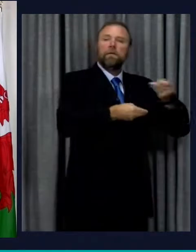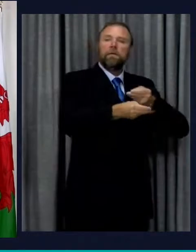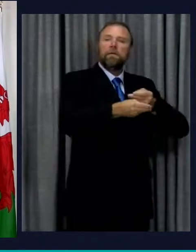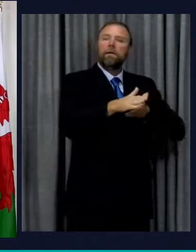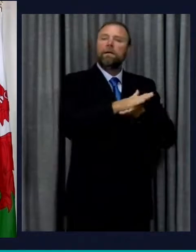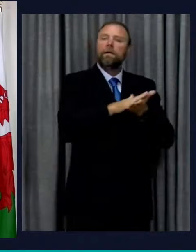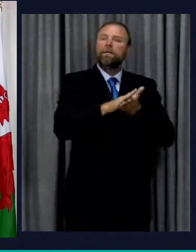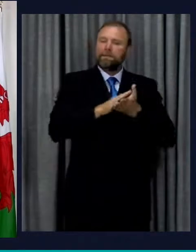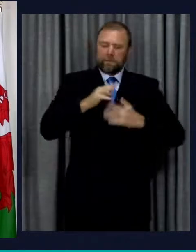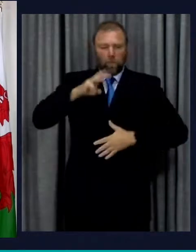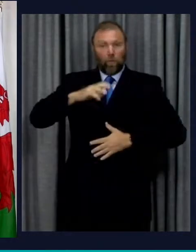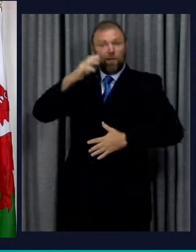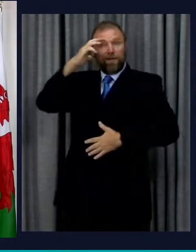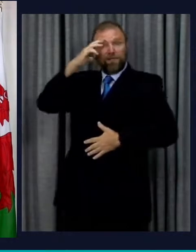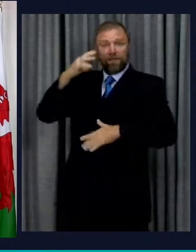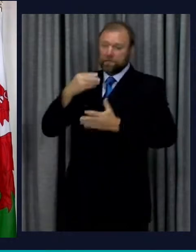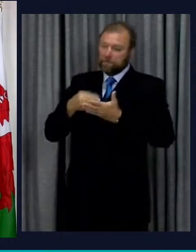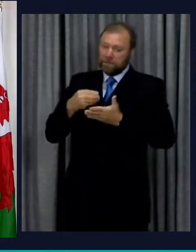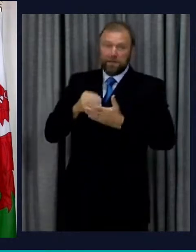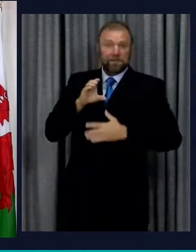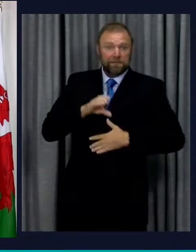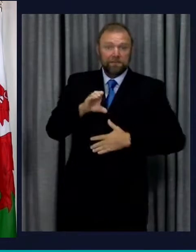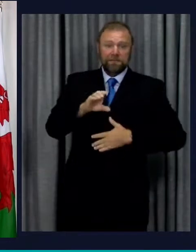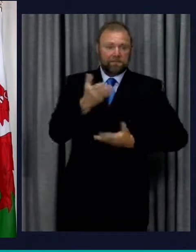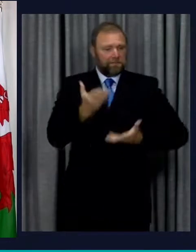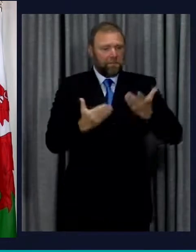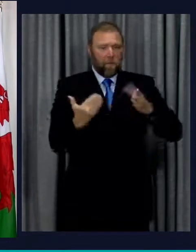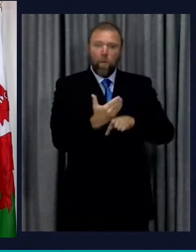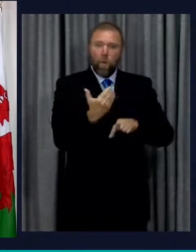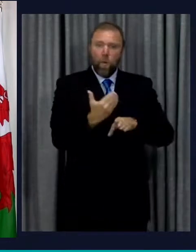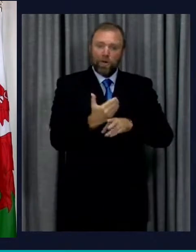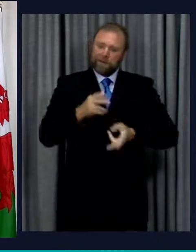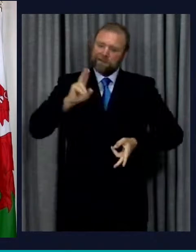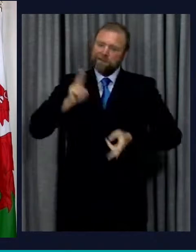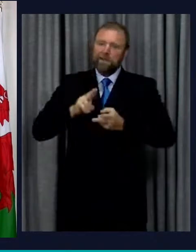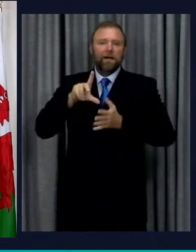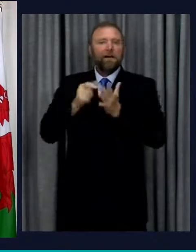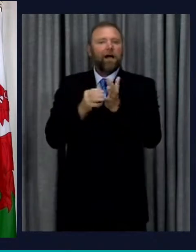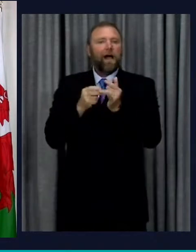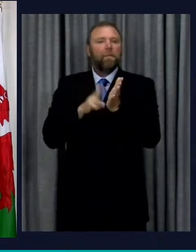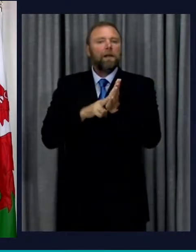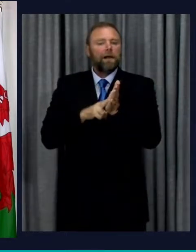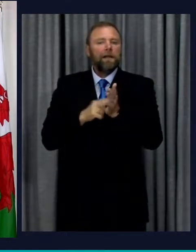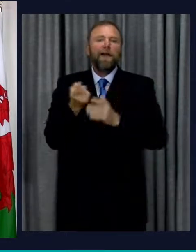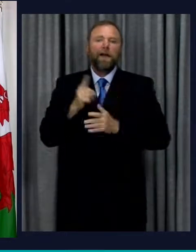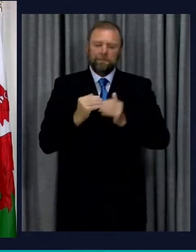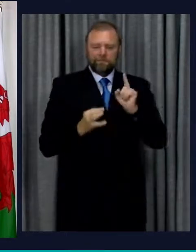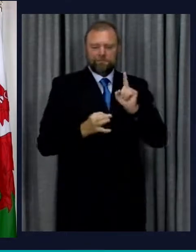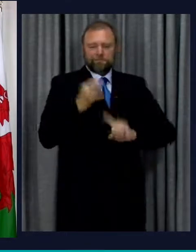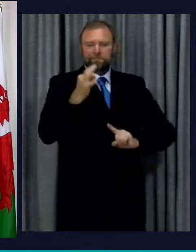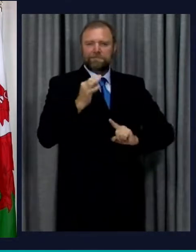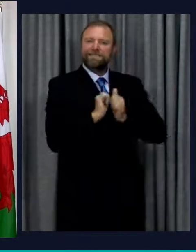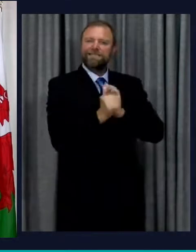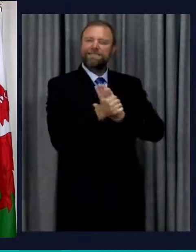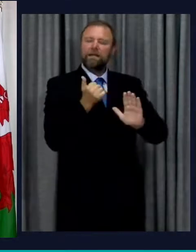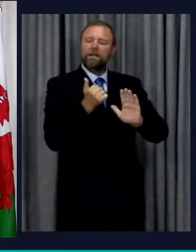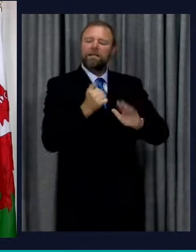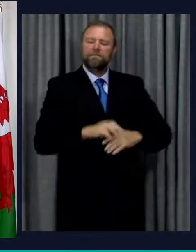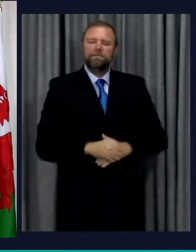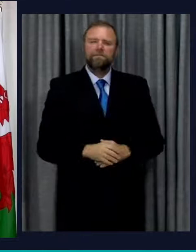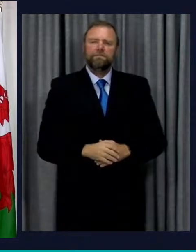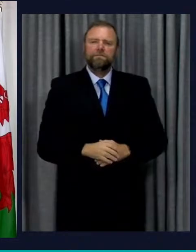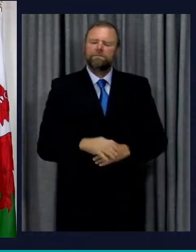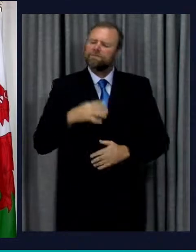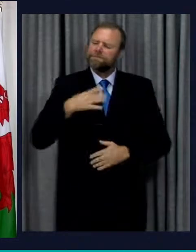fair work, decarbonisation and skills. We also need to start a conversation about the